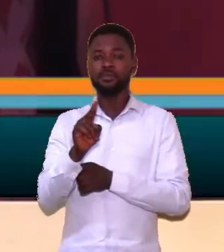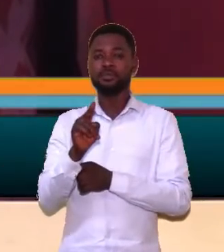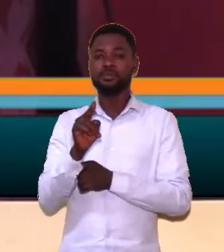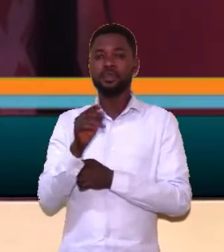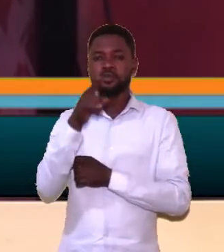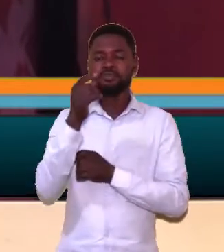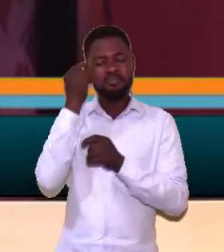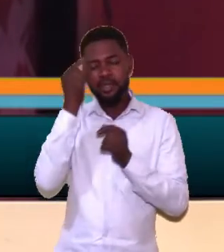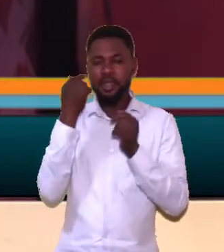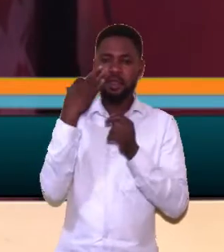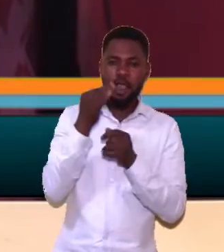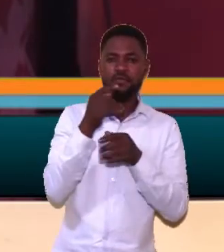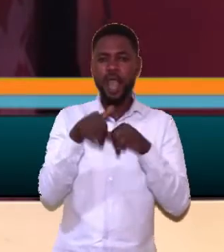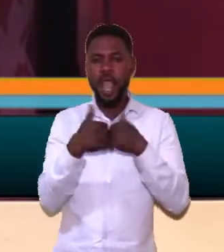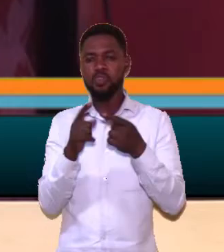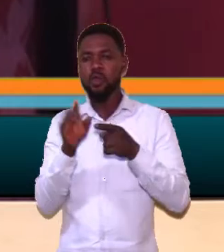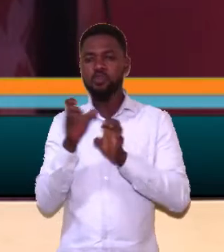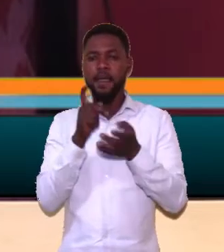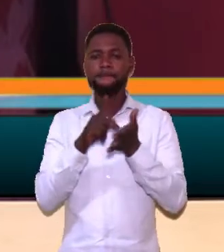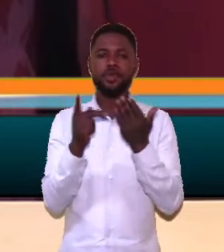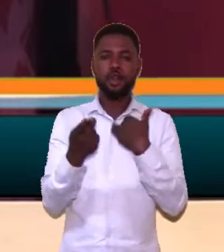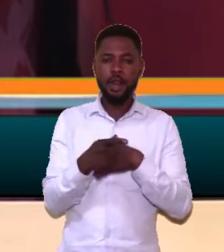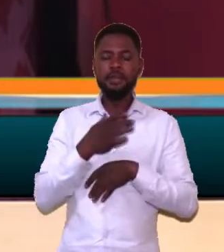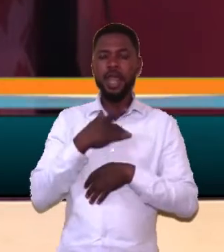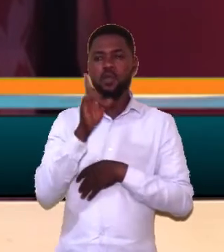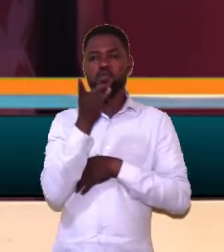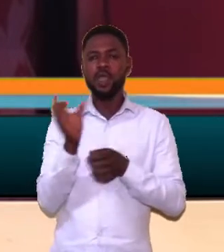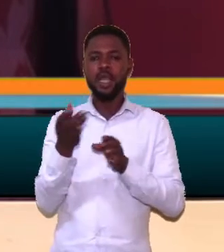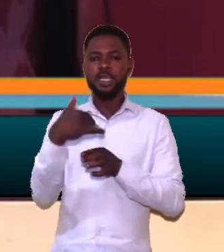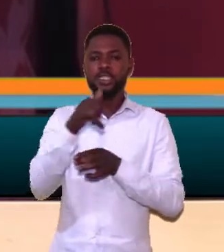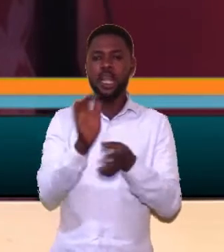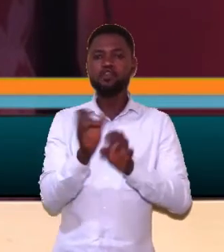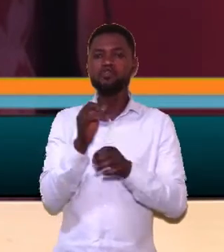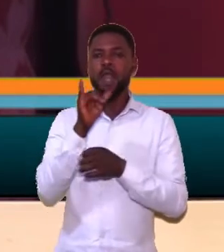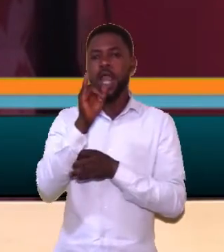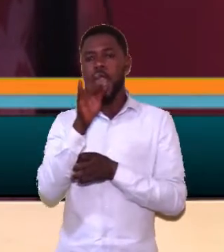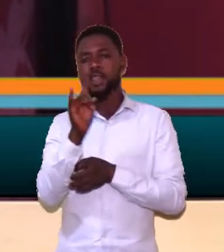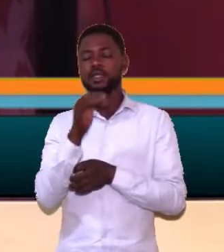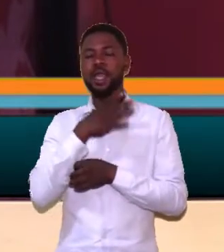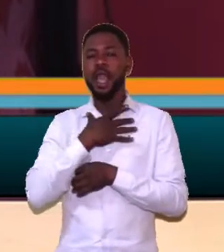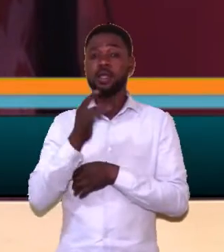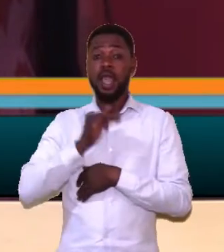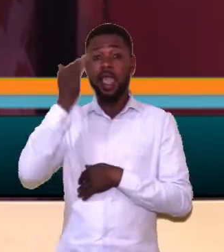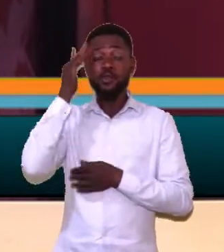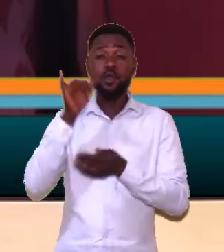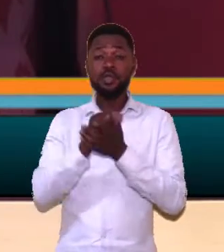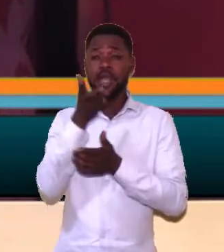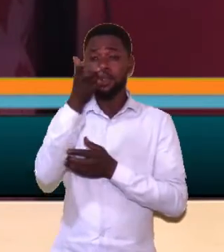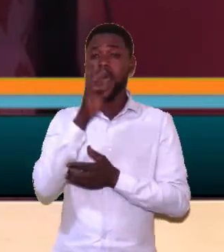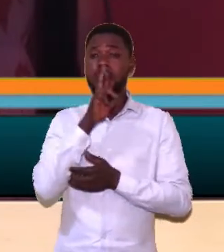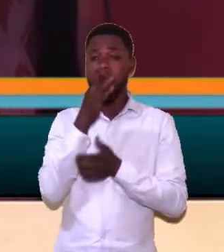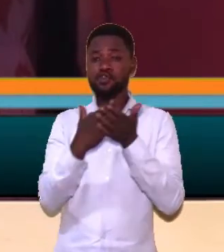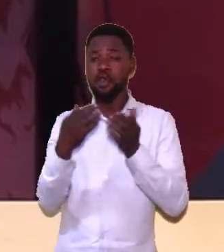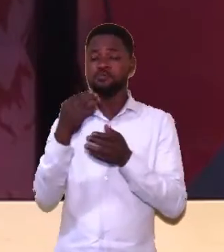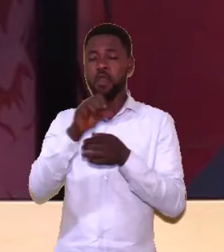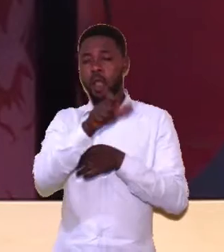learn how to do coding, how to do programming, or where they do IT, basically IT stuff. Yeah. But I know that there are some aspects